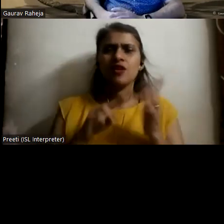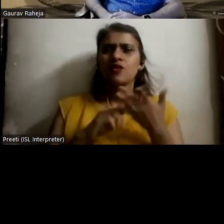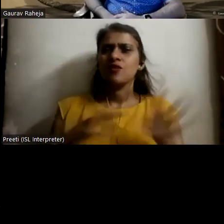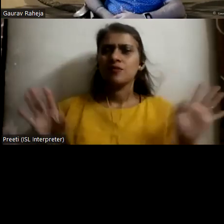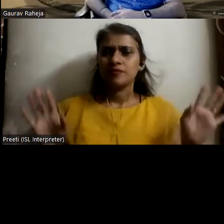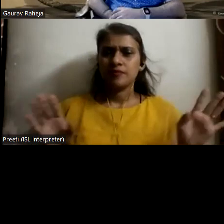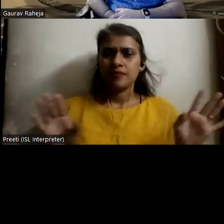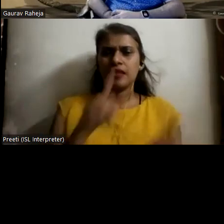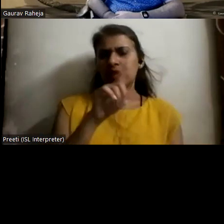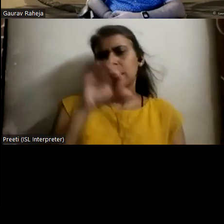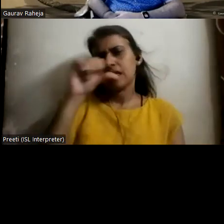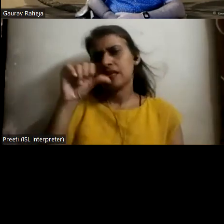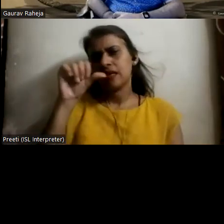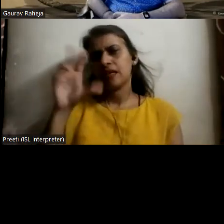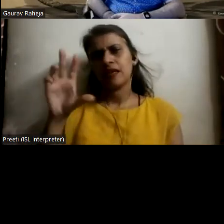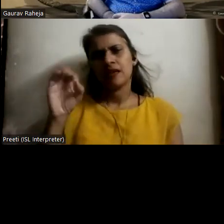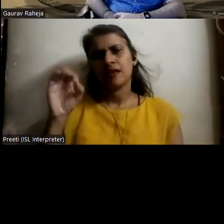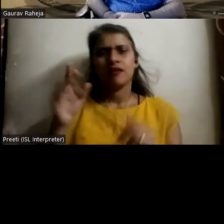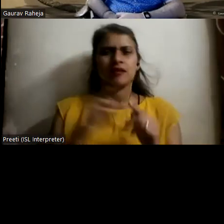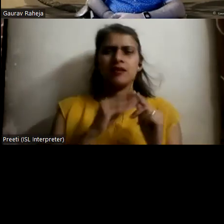of the 20th century.